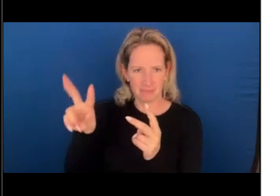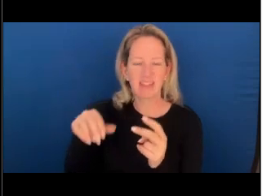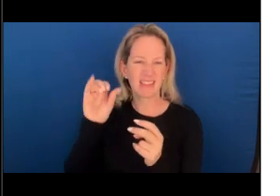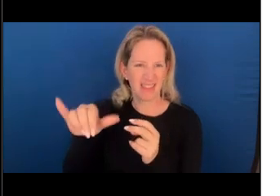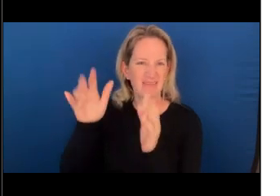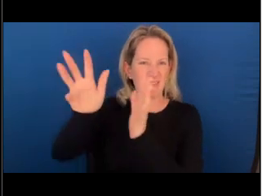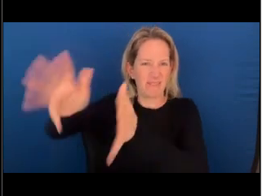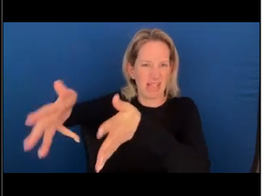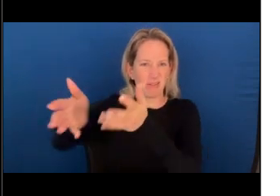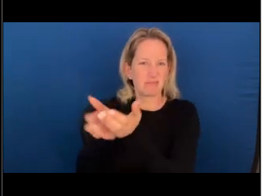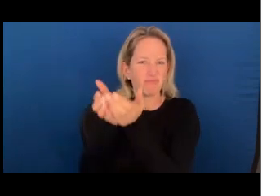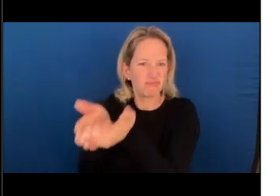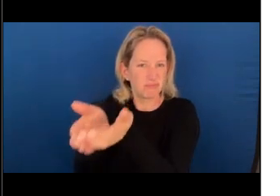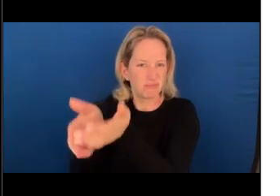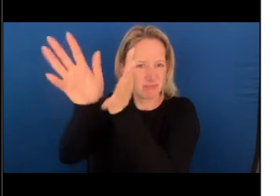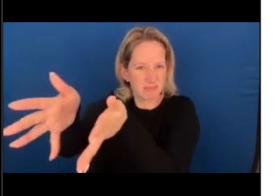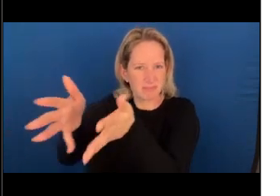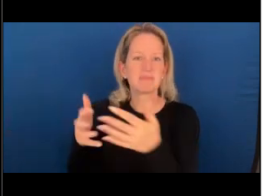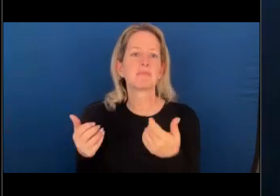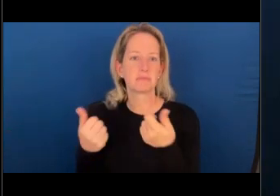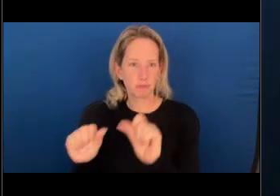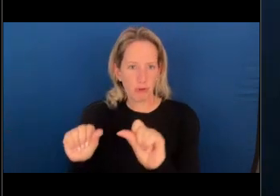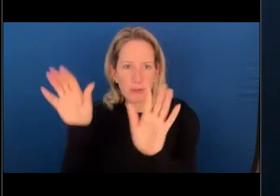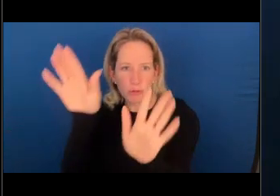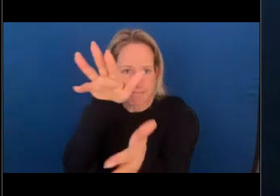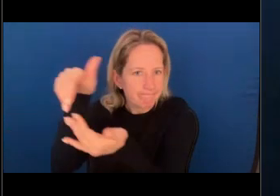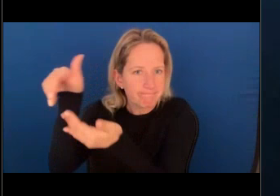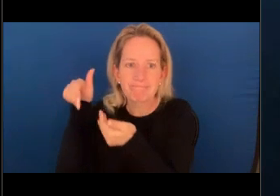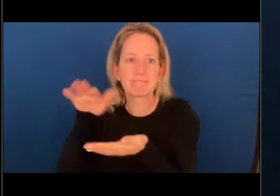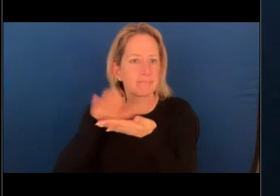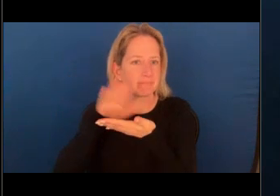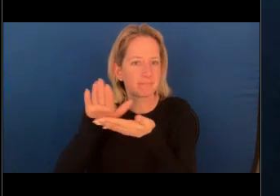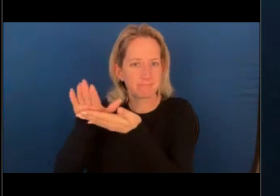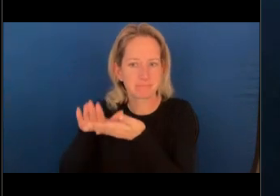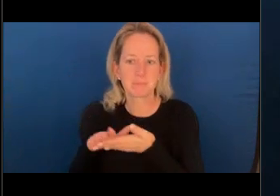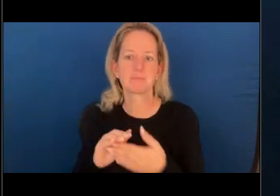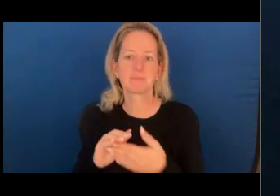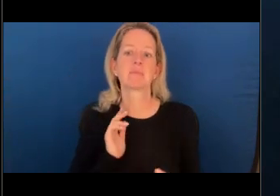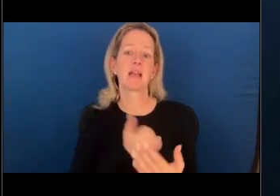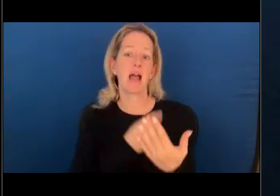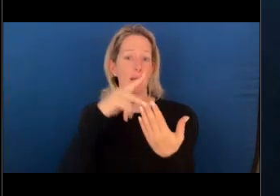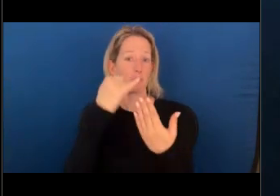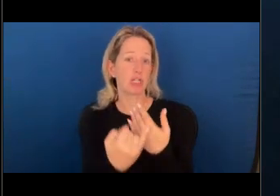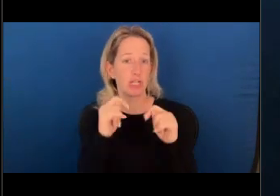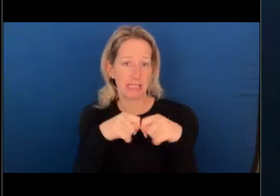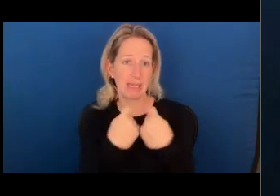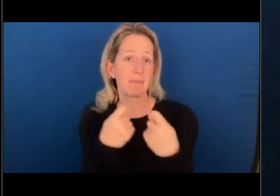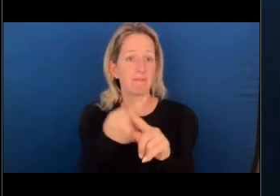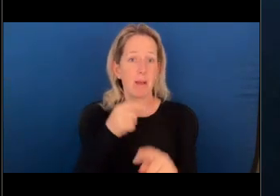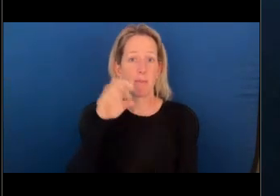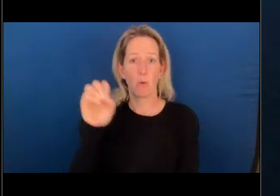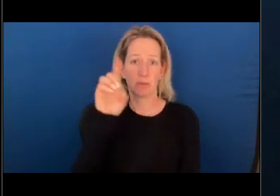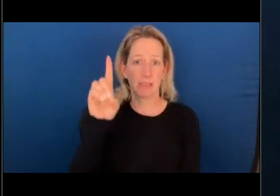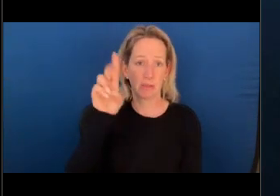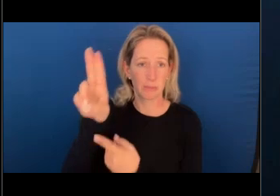out there. Next slide, please. Our project team consists of people from Old Dominion